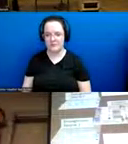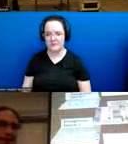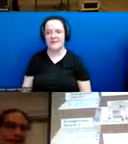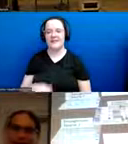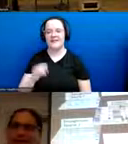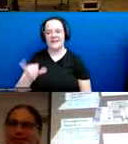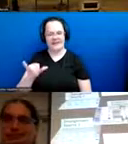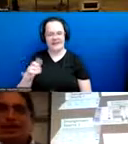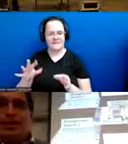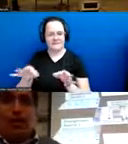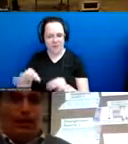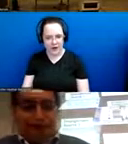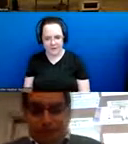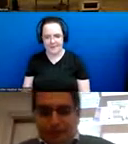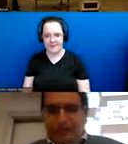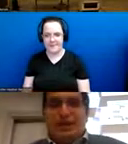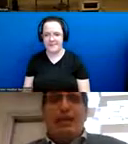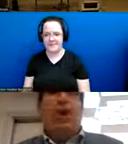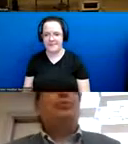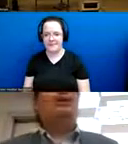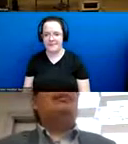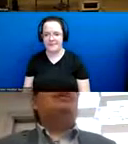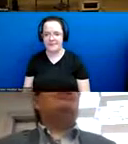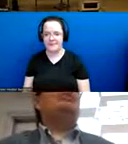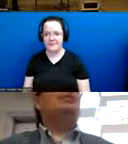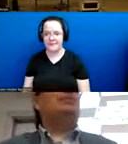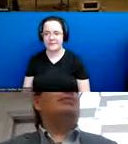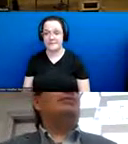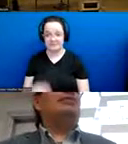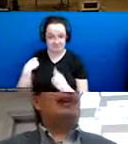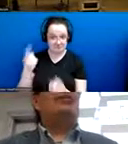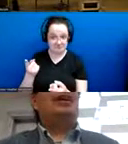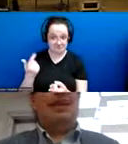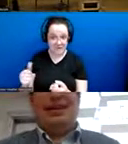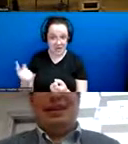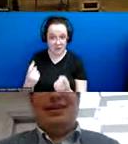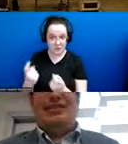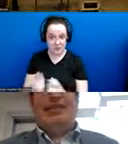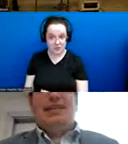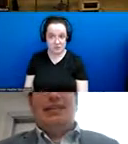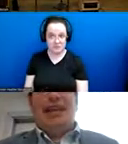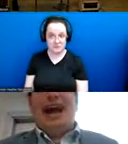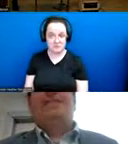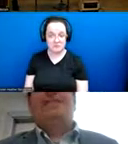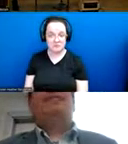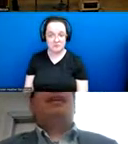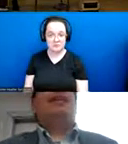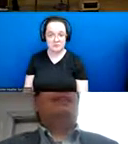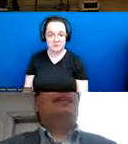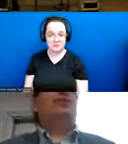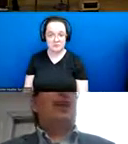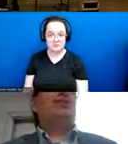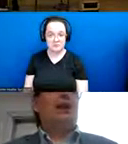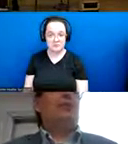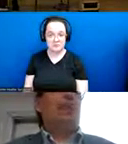video. All right. So up to here, any questions? That is the half of